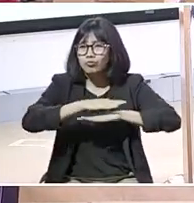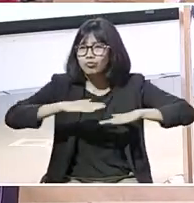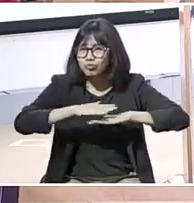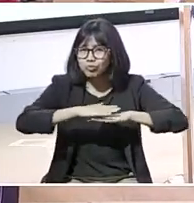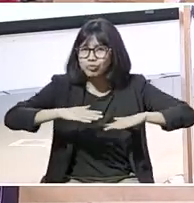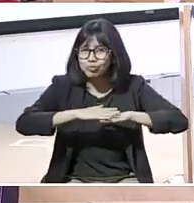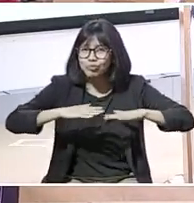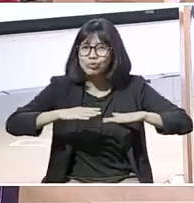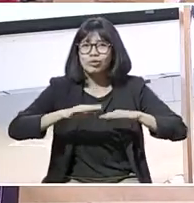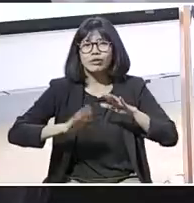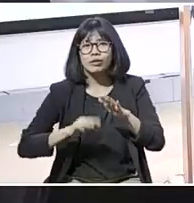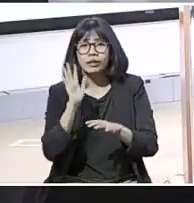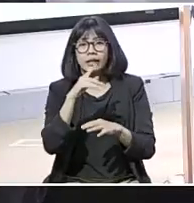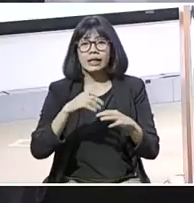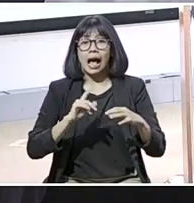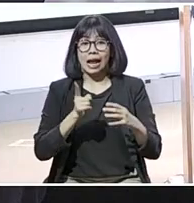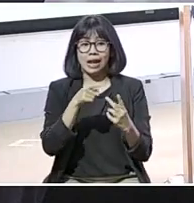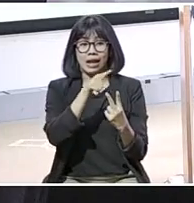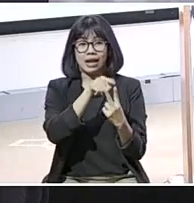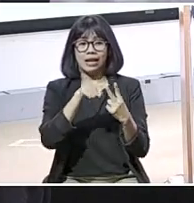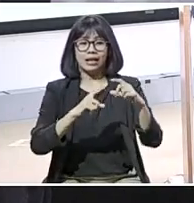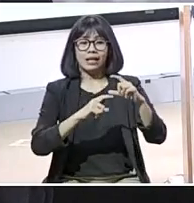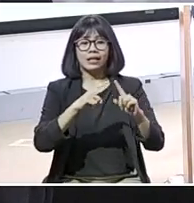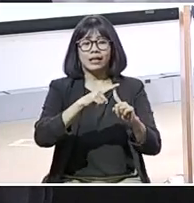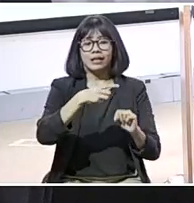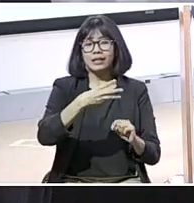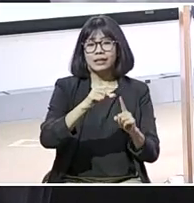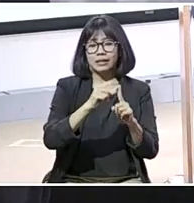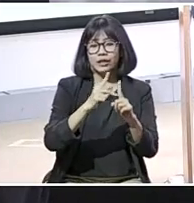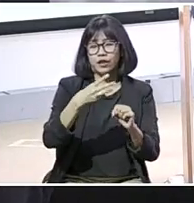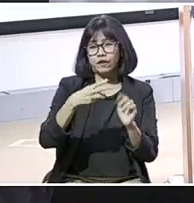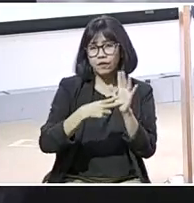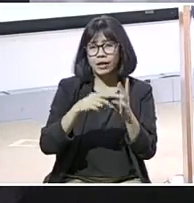envoys, Stephen Howard and Crystal Langhorne.